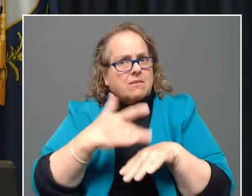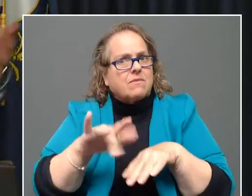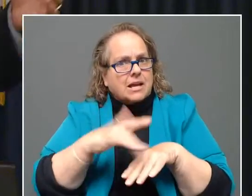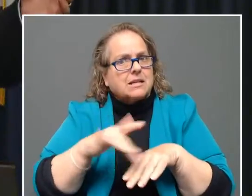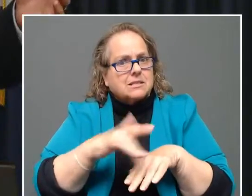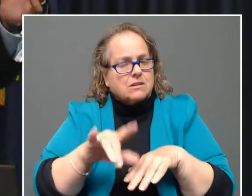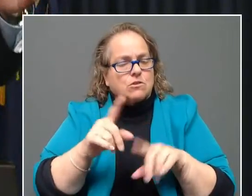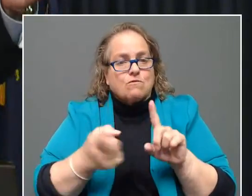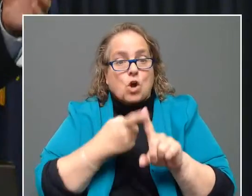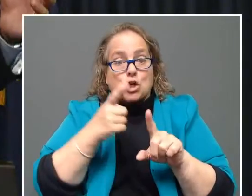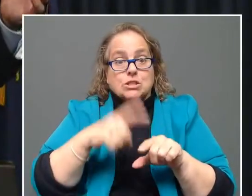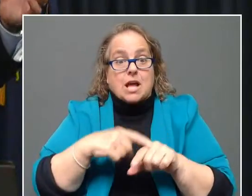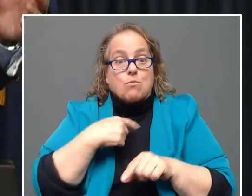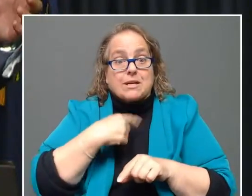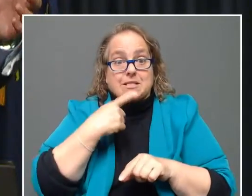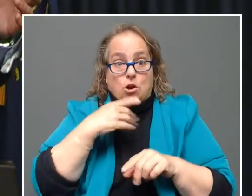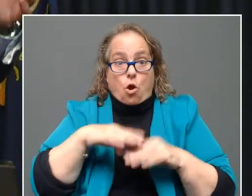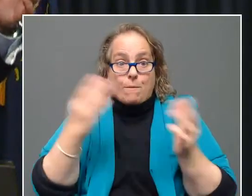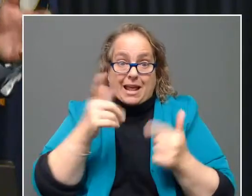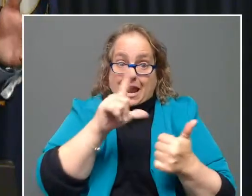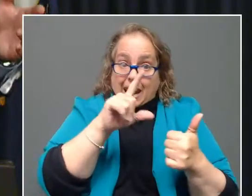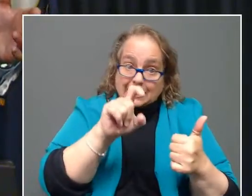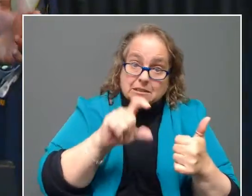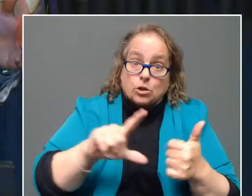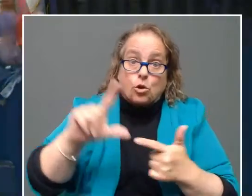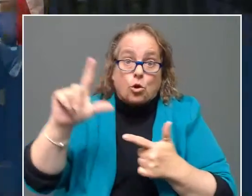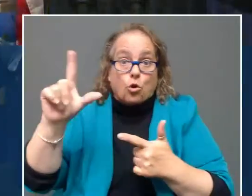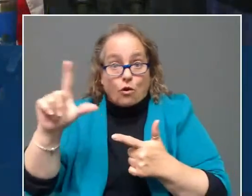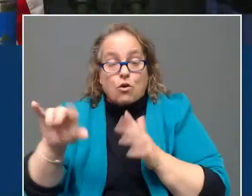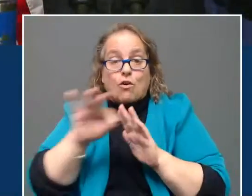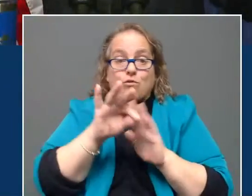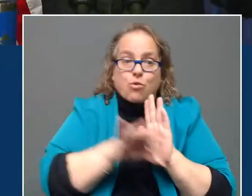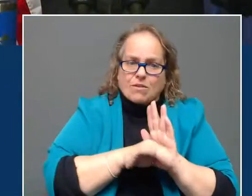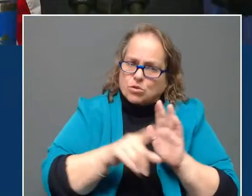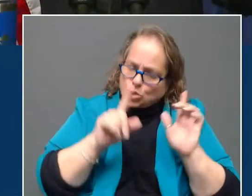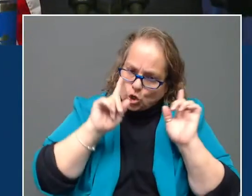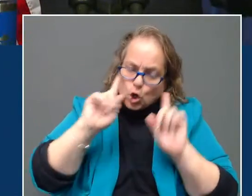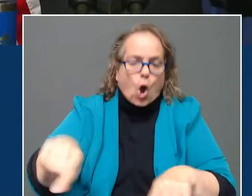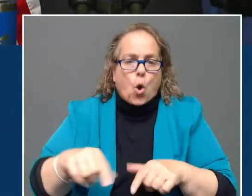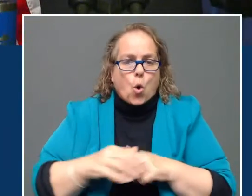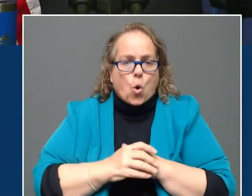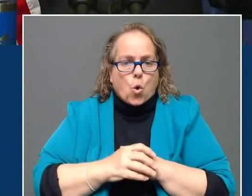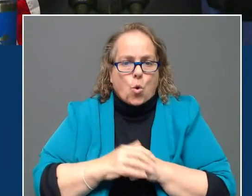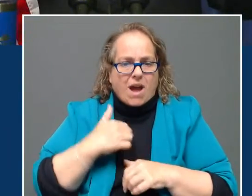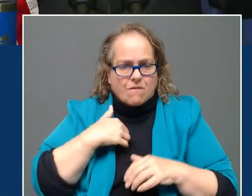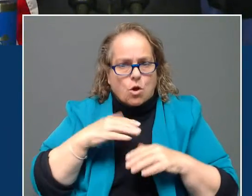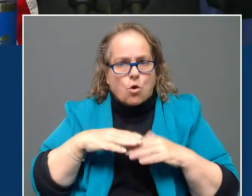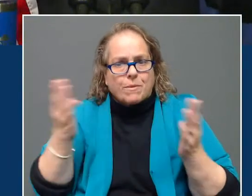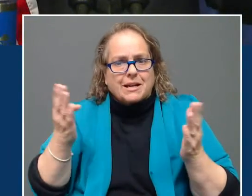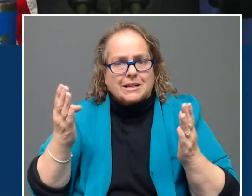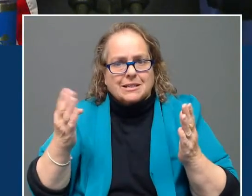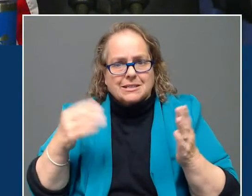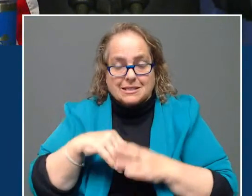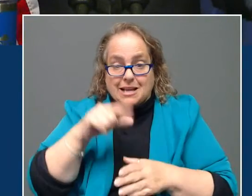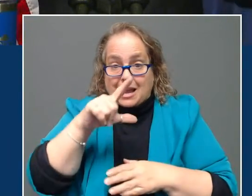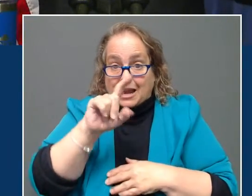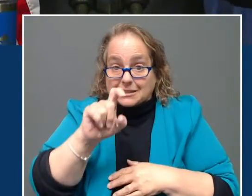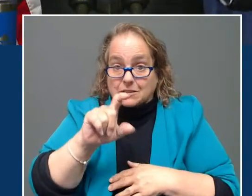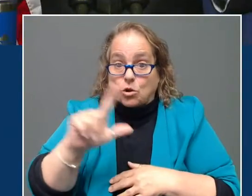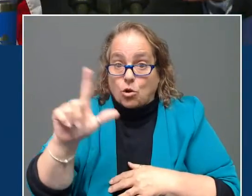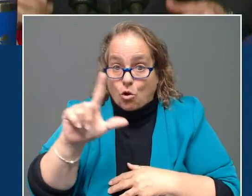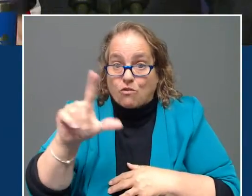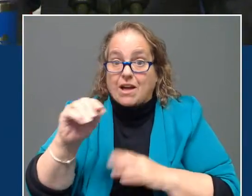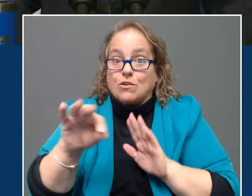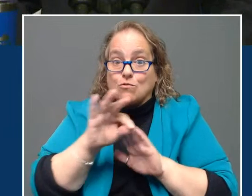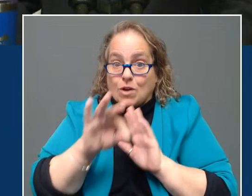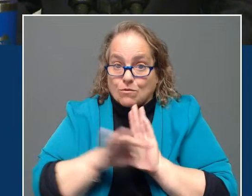said there are openings in Lexington, Louisville, and Frankfort. Go get them. Well, there are openings in Lexington, Louisville, and Frankfort.